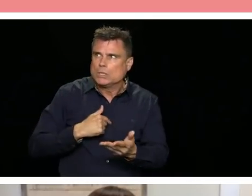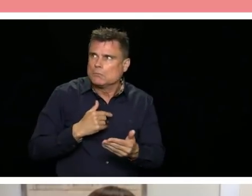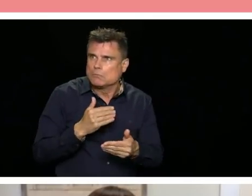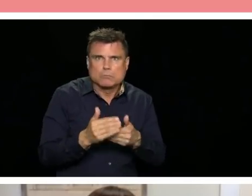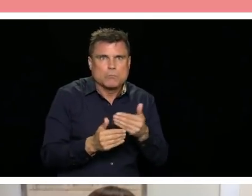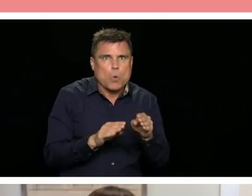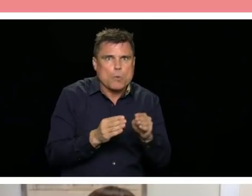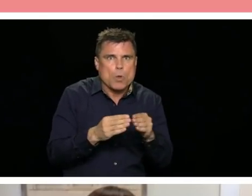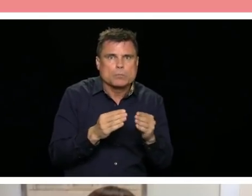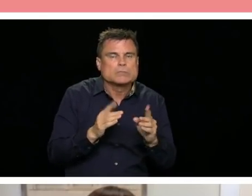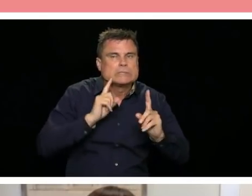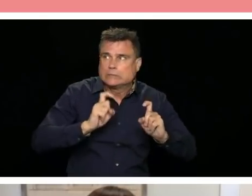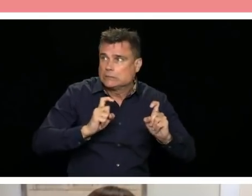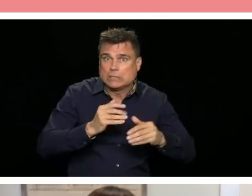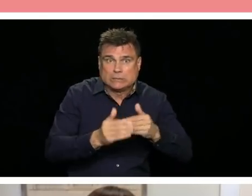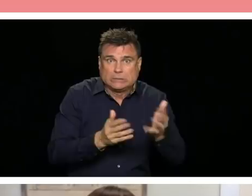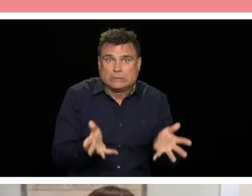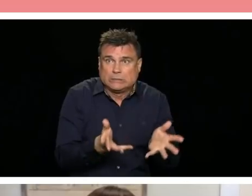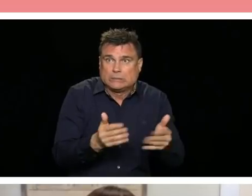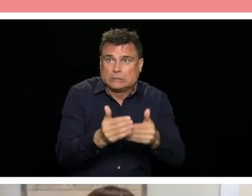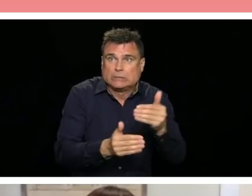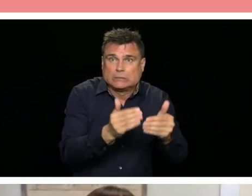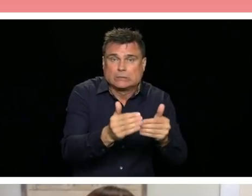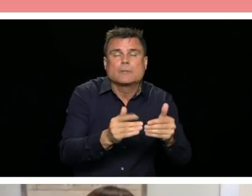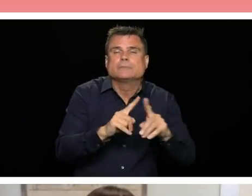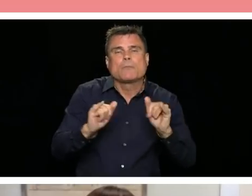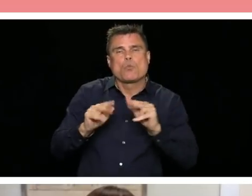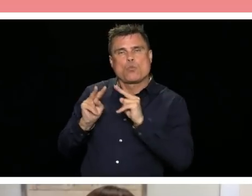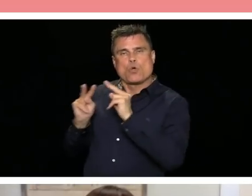along with our annual influenza.